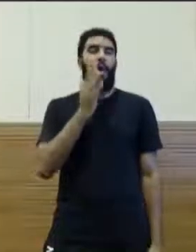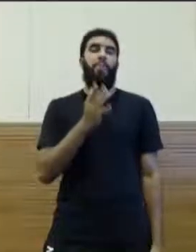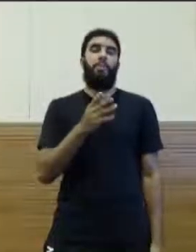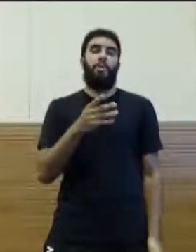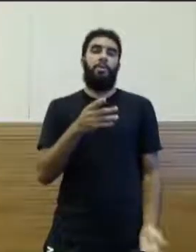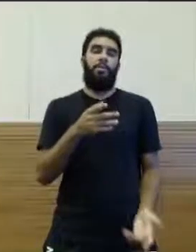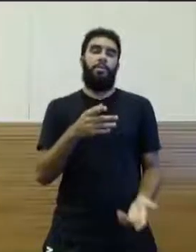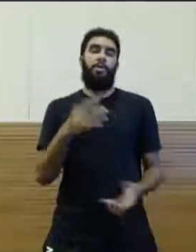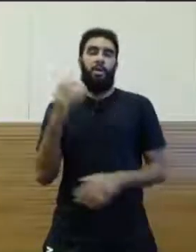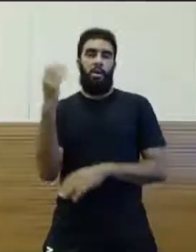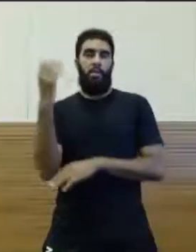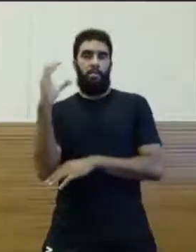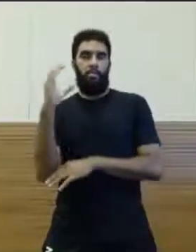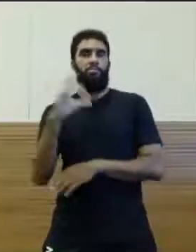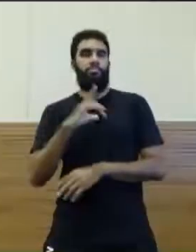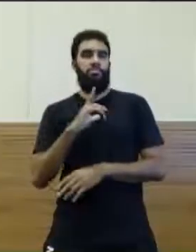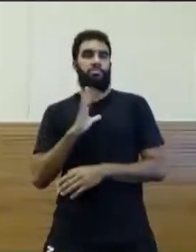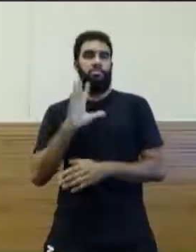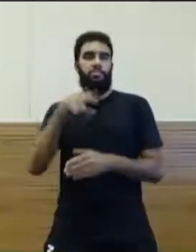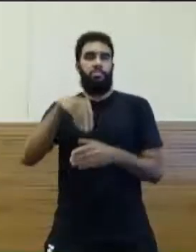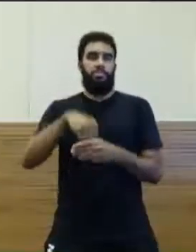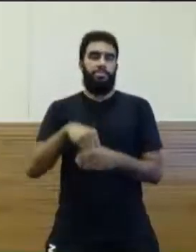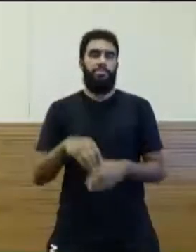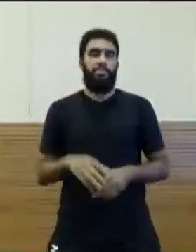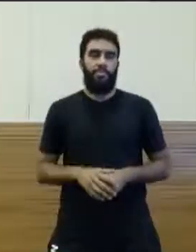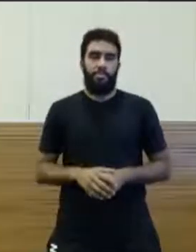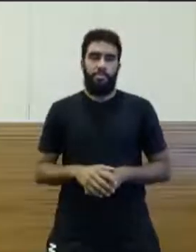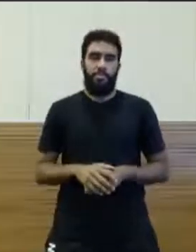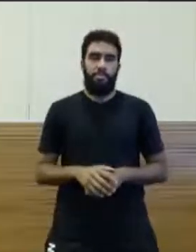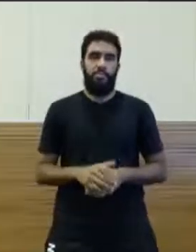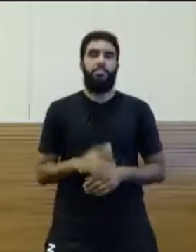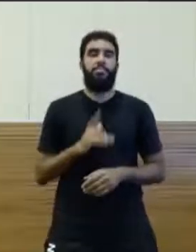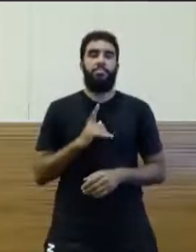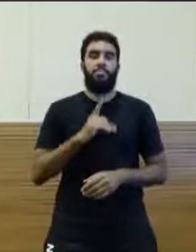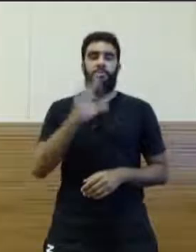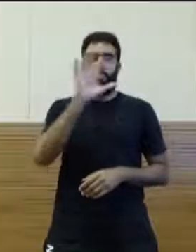from other countries that Colombia has.